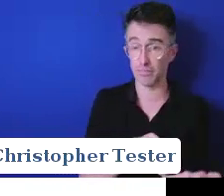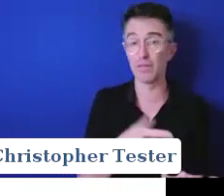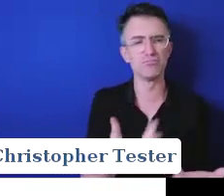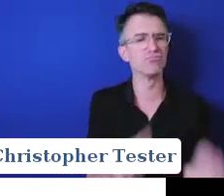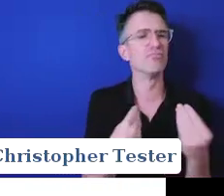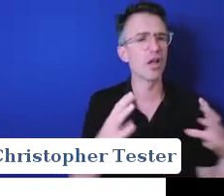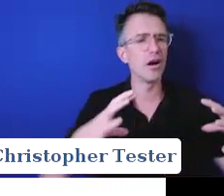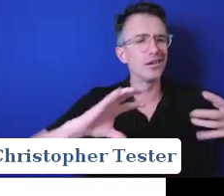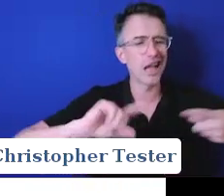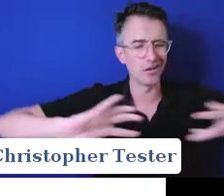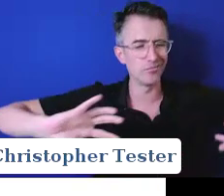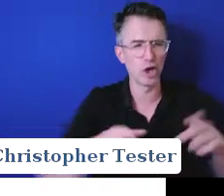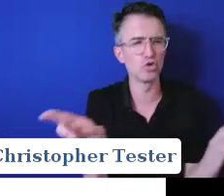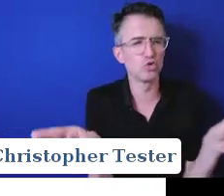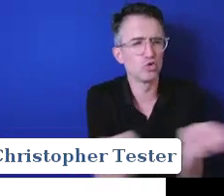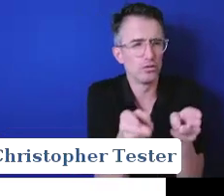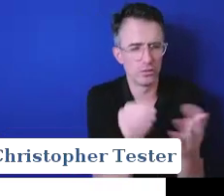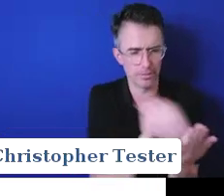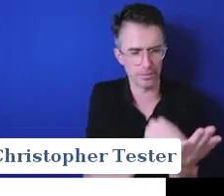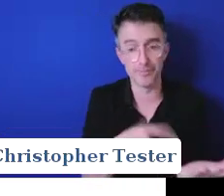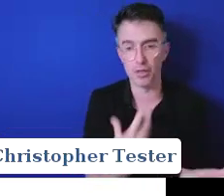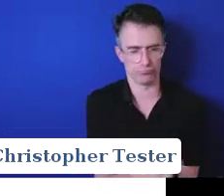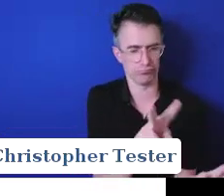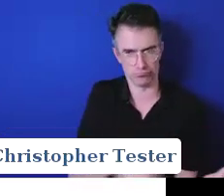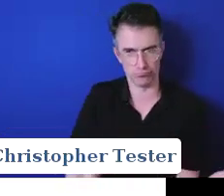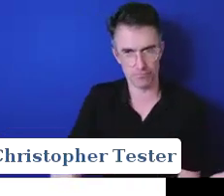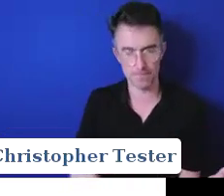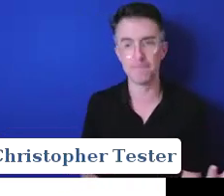poor households by town.